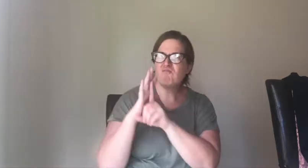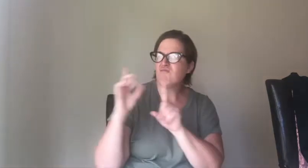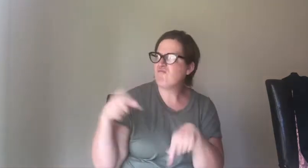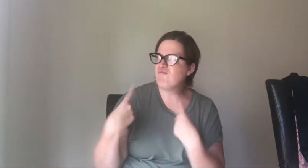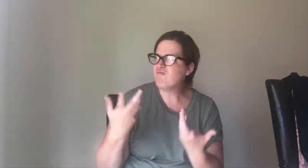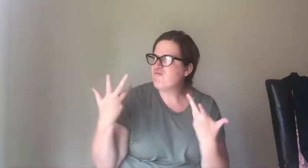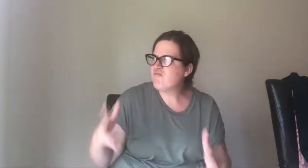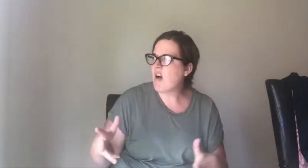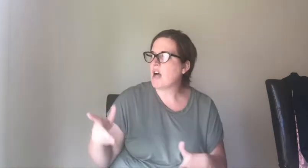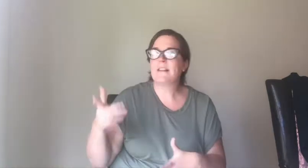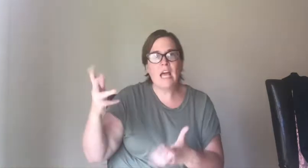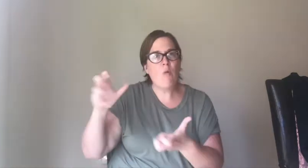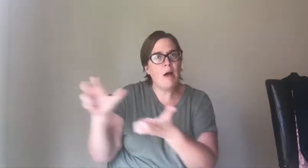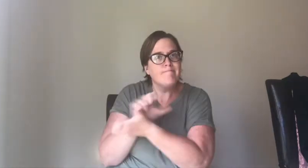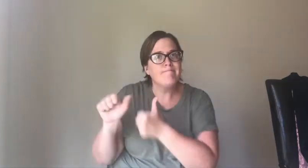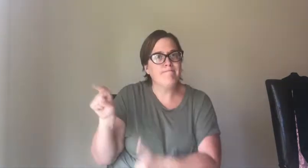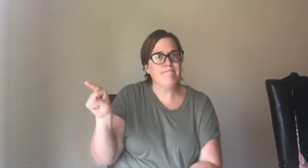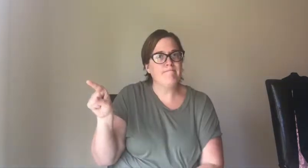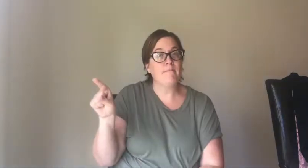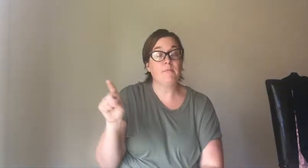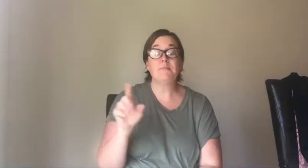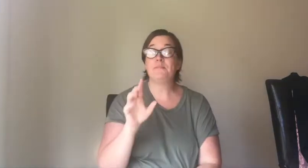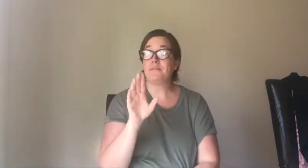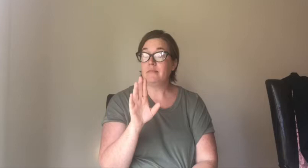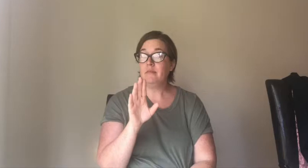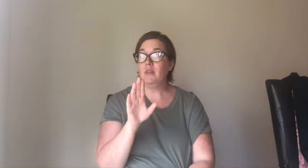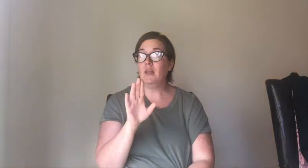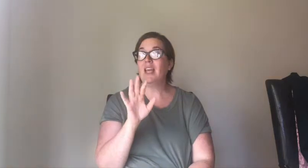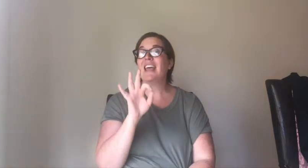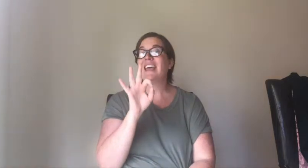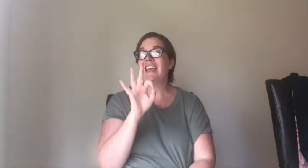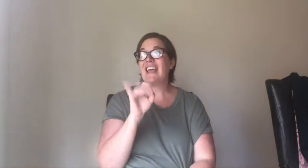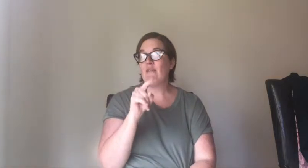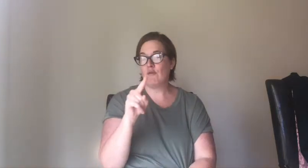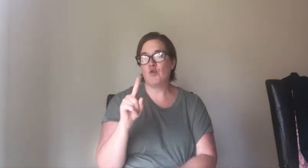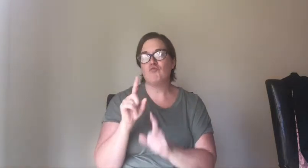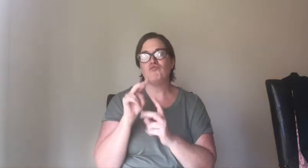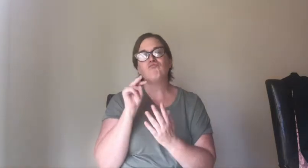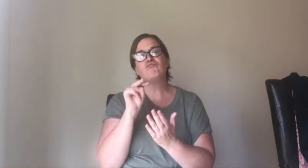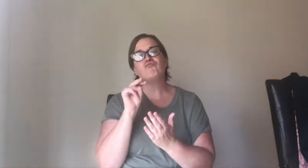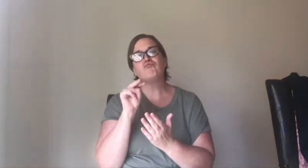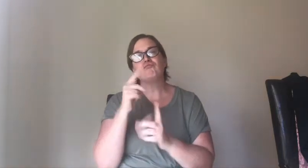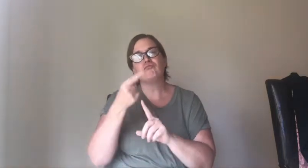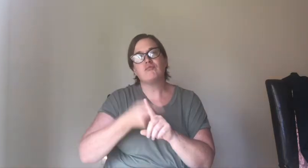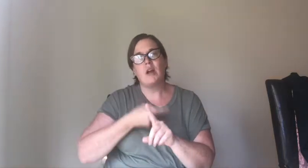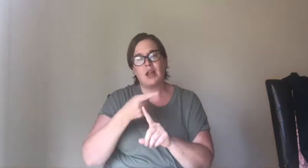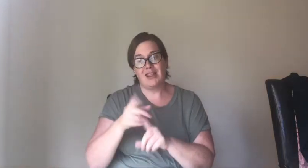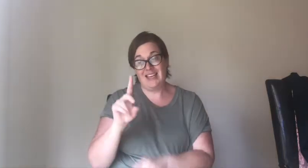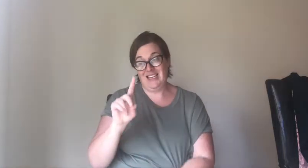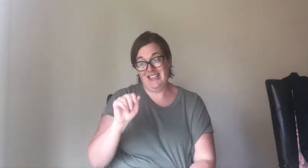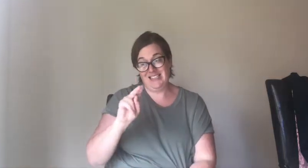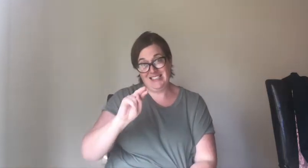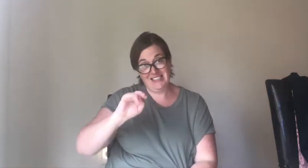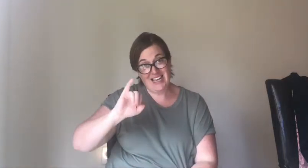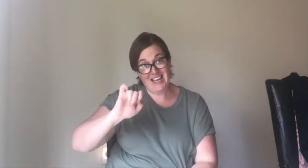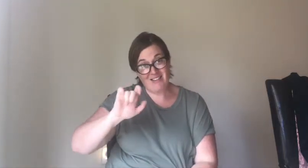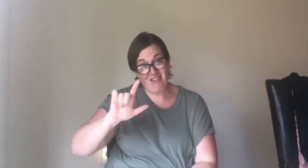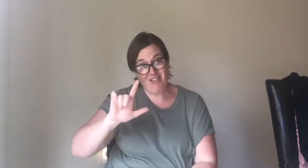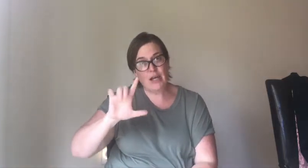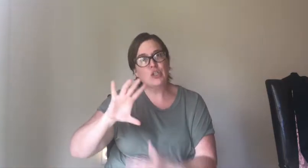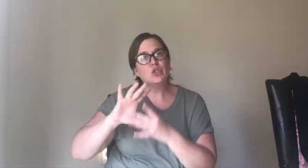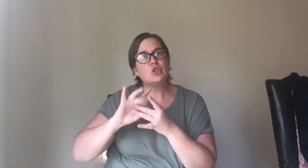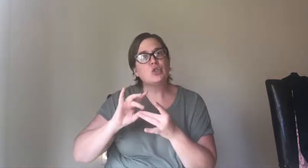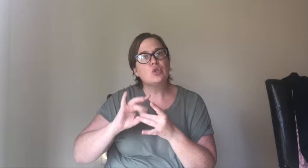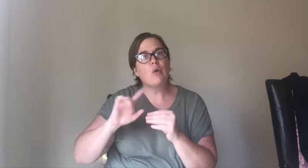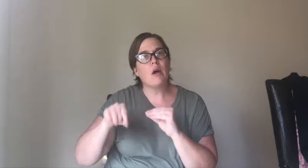and completely trustworthy. So they concluded, our only chance of finding grounds for accusing Daniel will be in connection with the